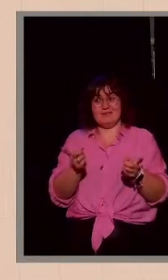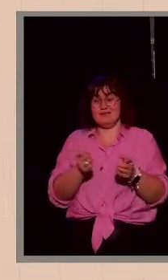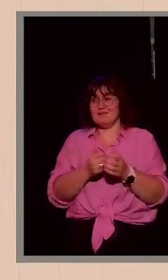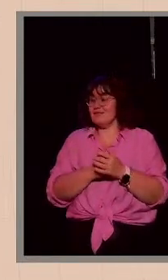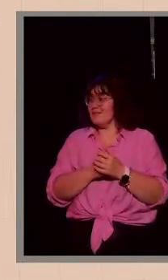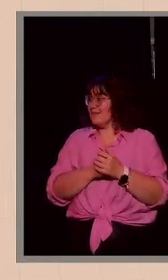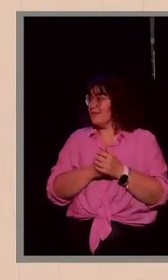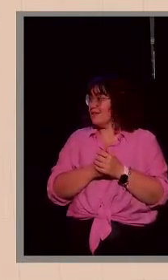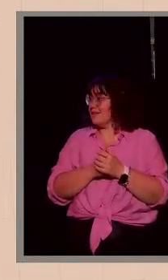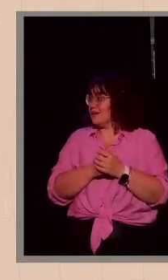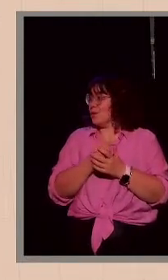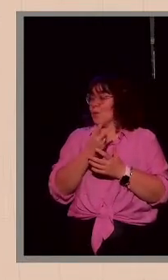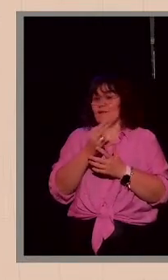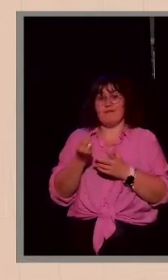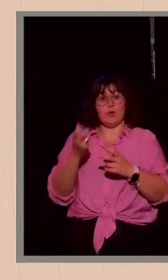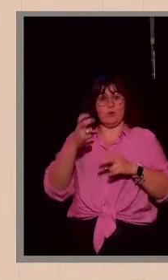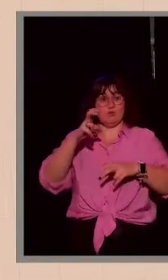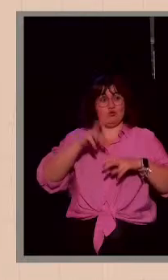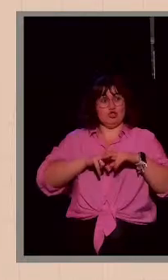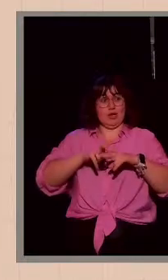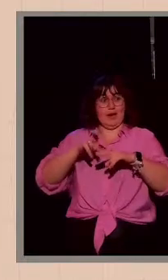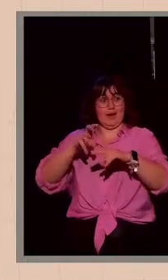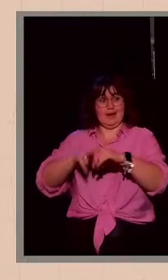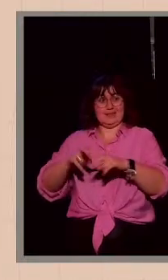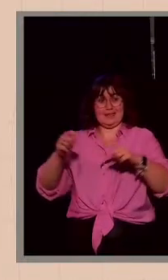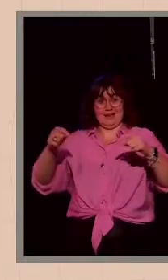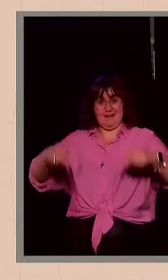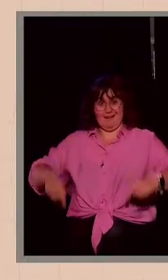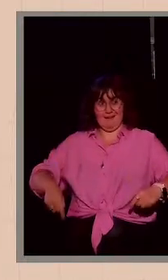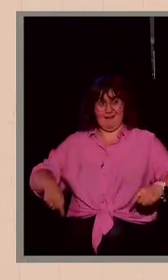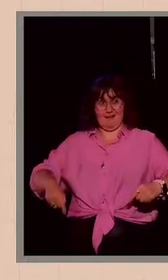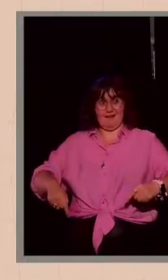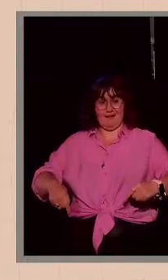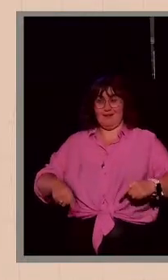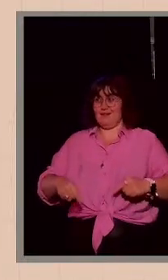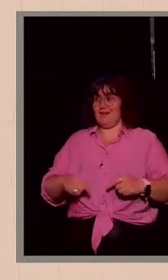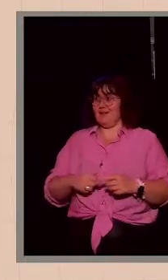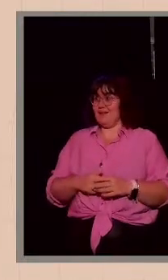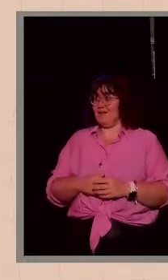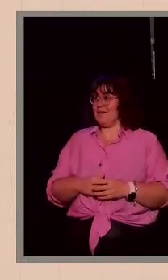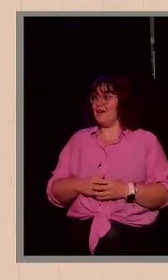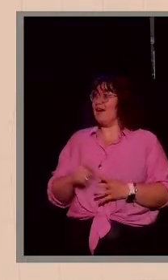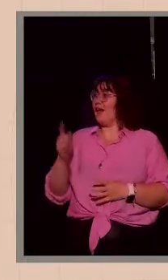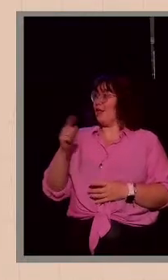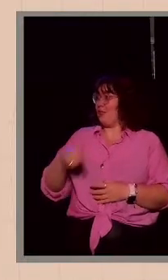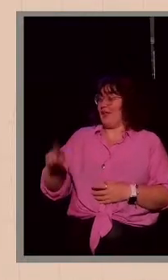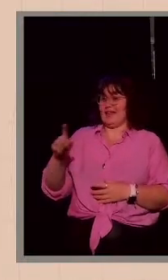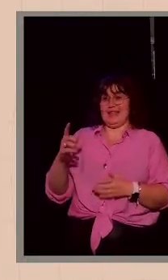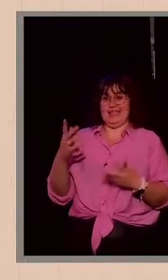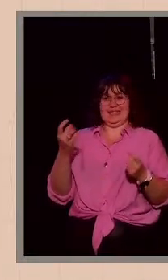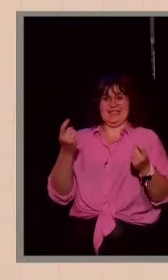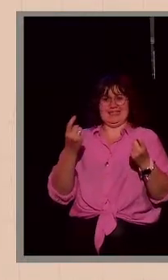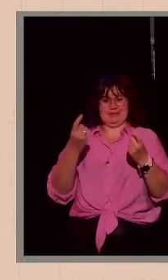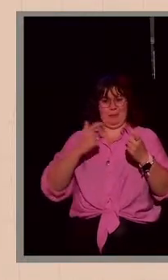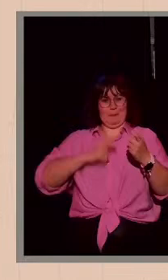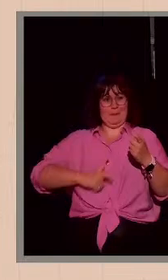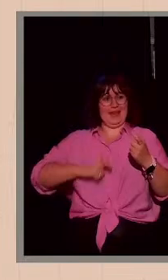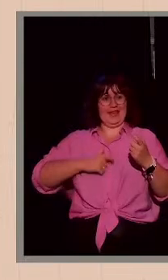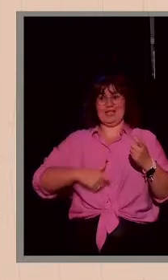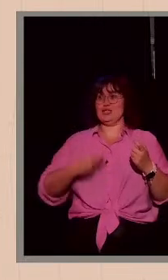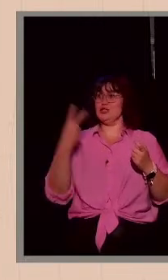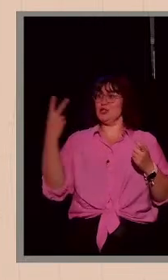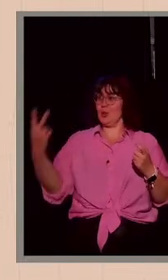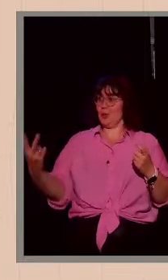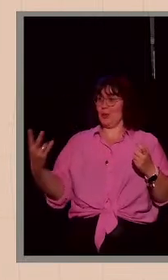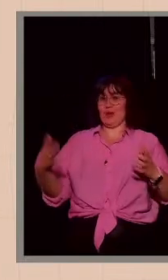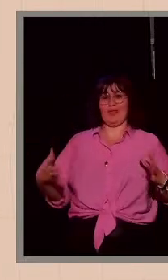There's a couple of chairs here, and there are these beings. There are 2 beings. They are